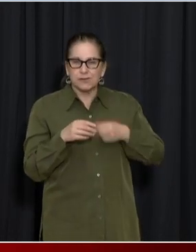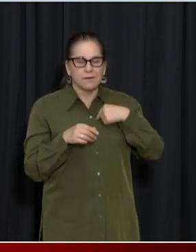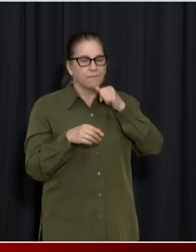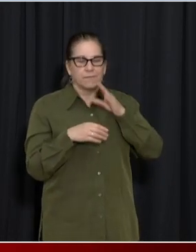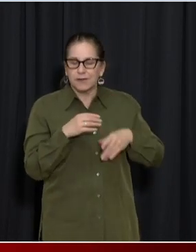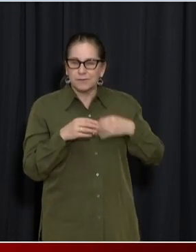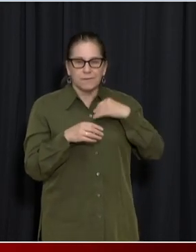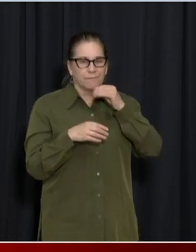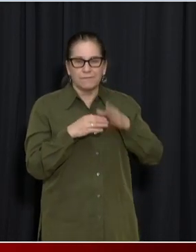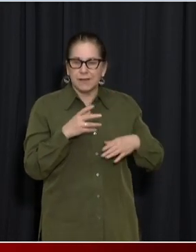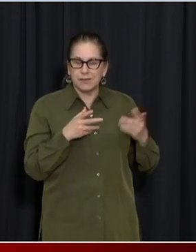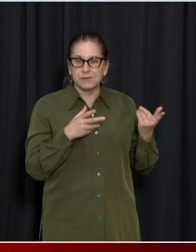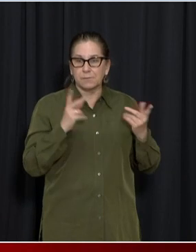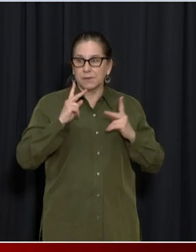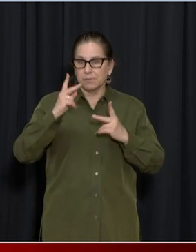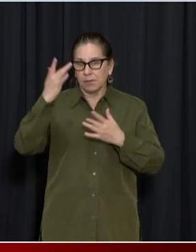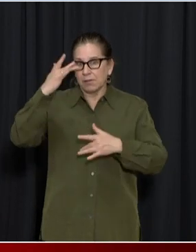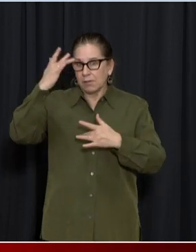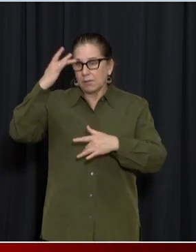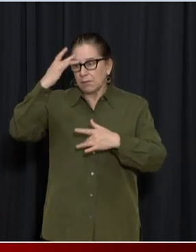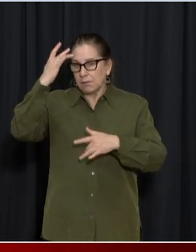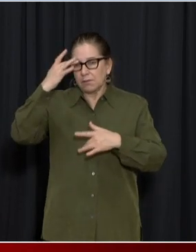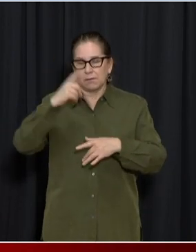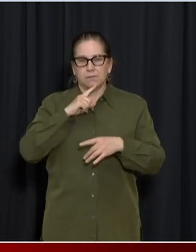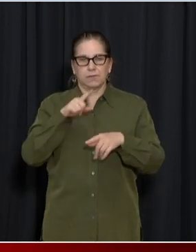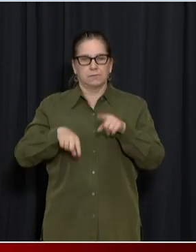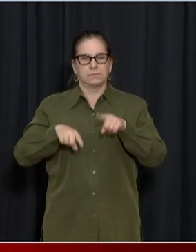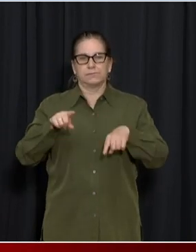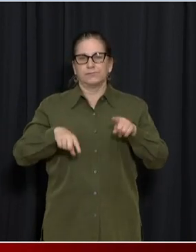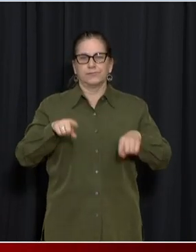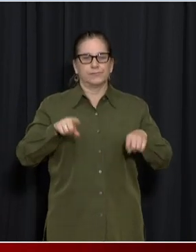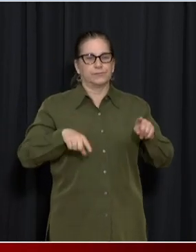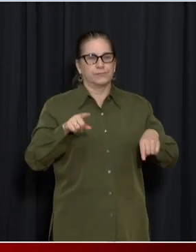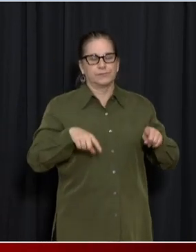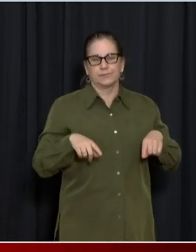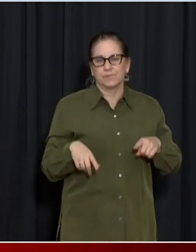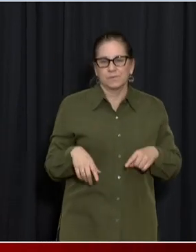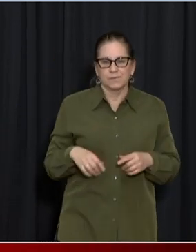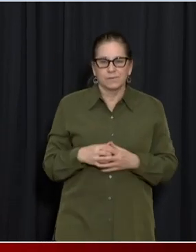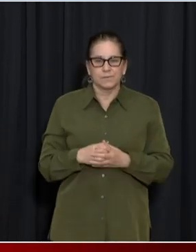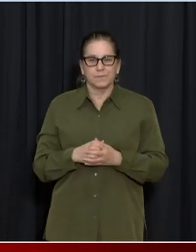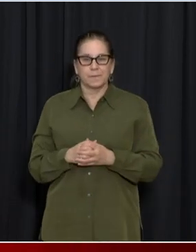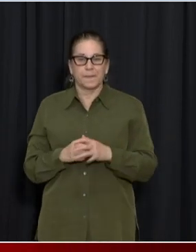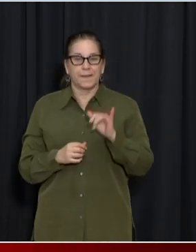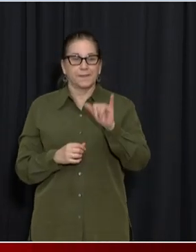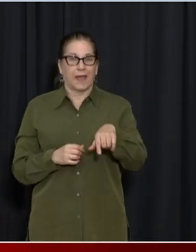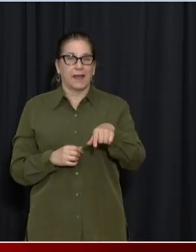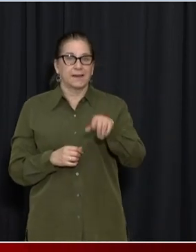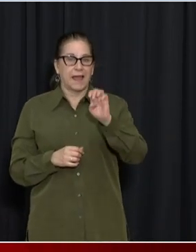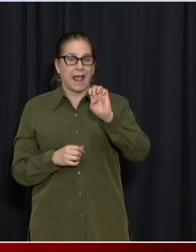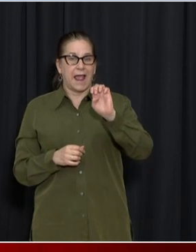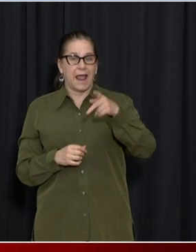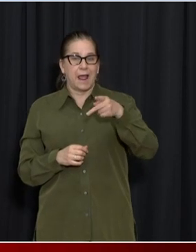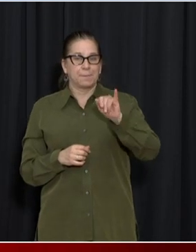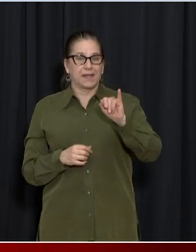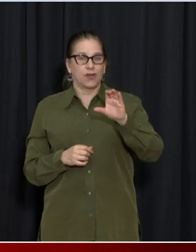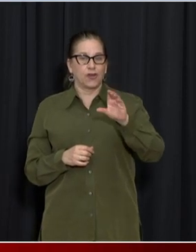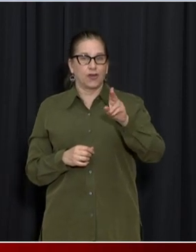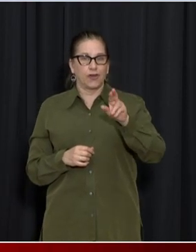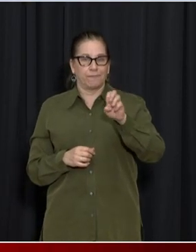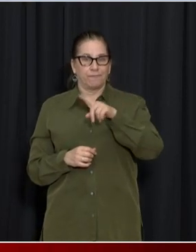could range for a number of days. The epi curve is helpful because it allows us to place